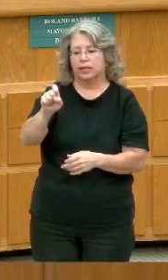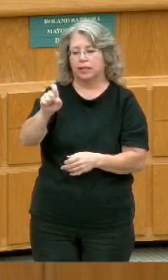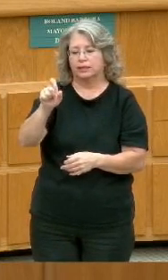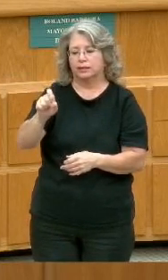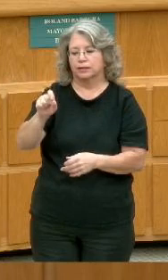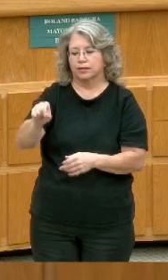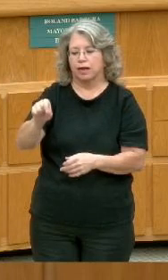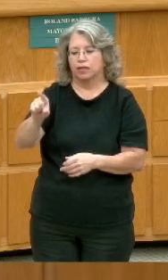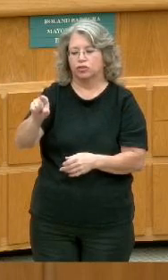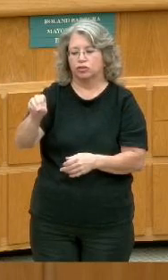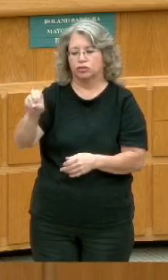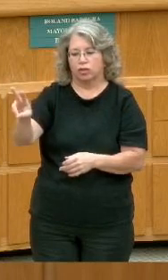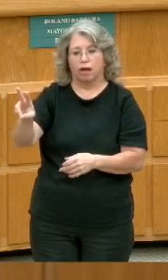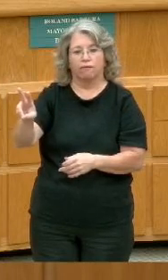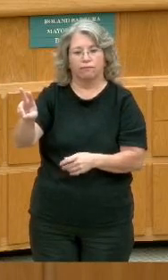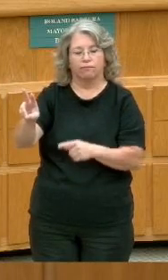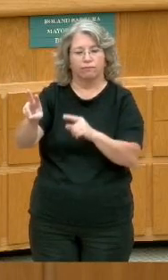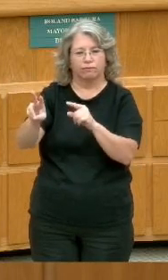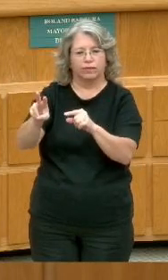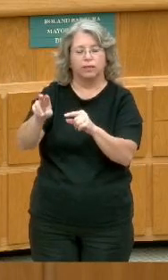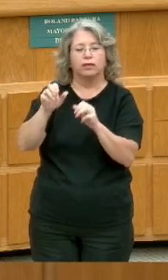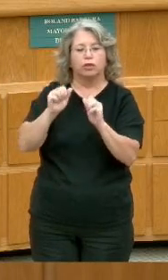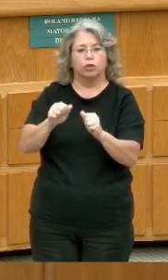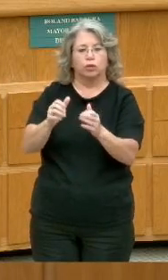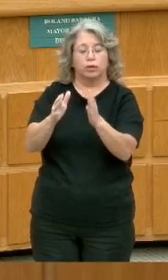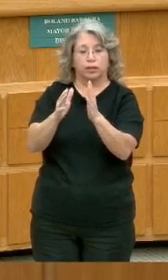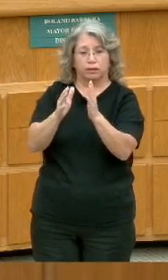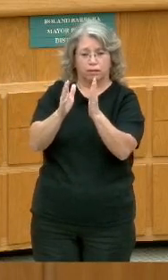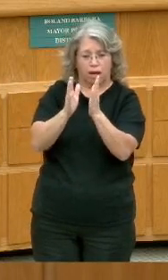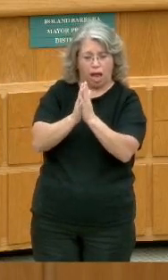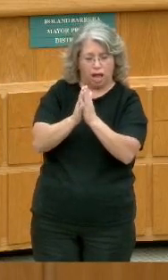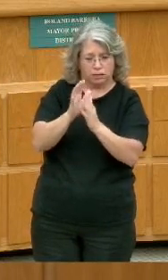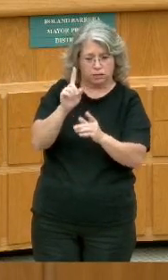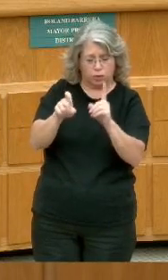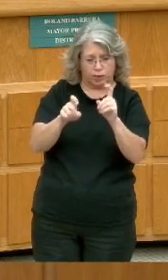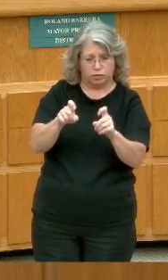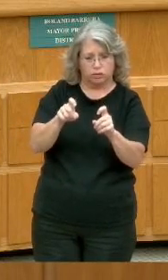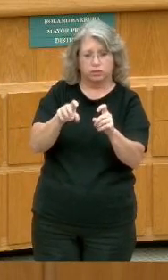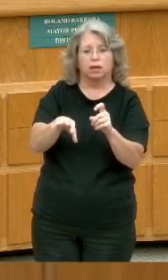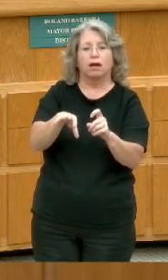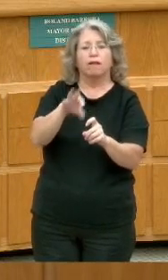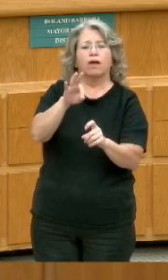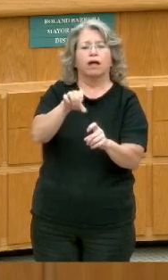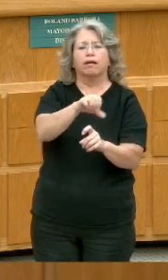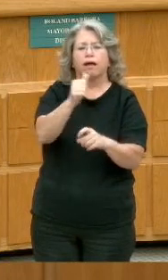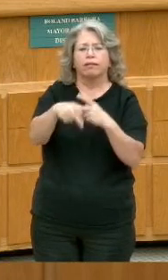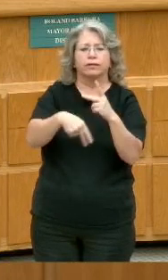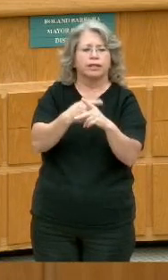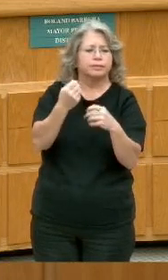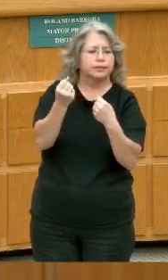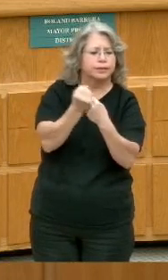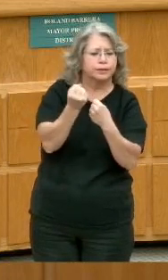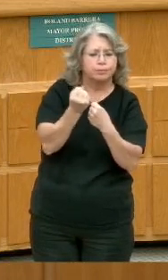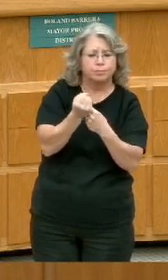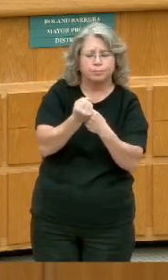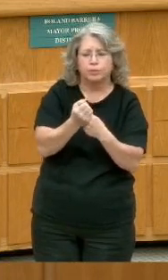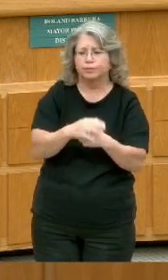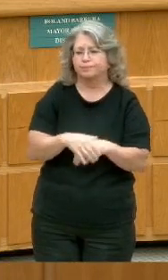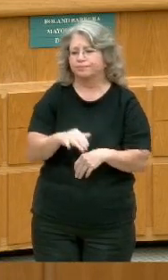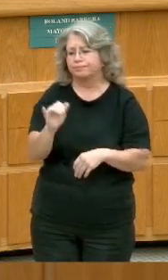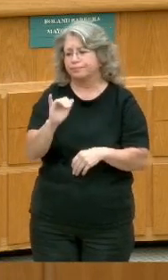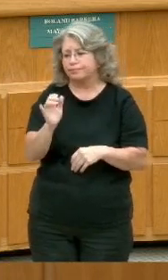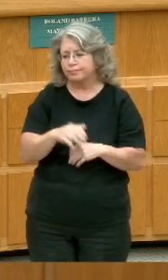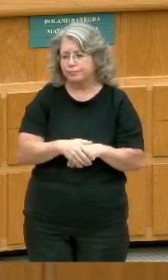www.dshs.tx.gov, on this app, you're able to ask questions and find out other types of support, like how do I get